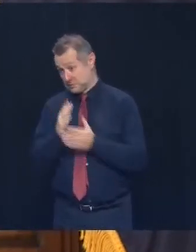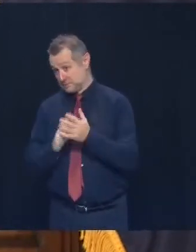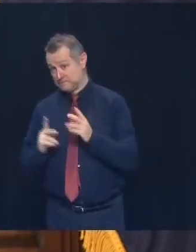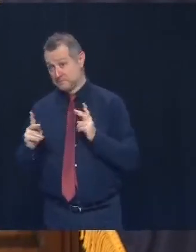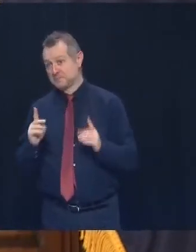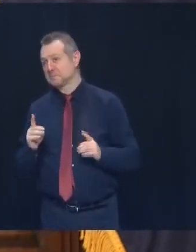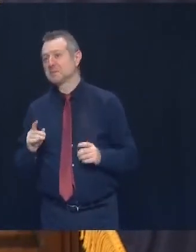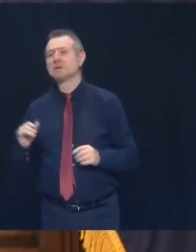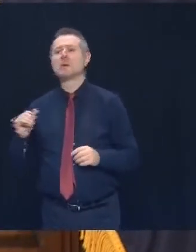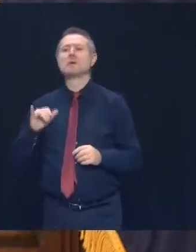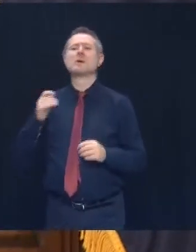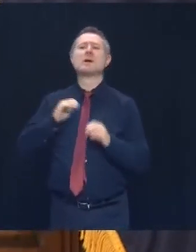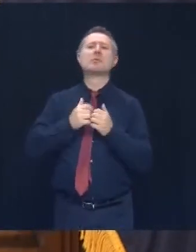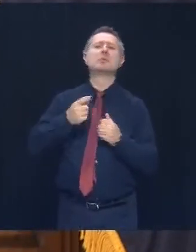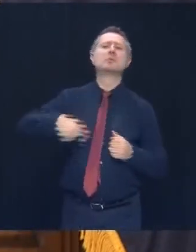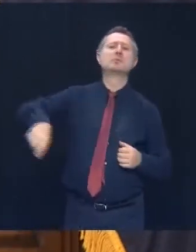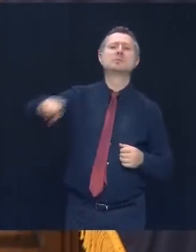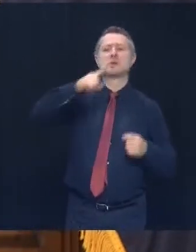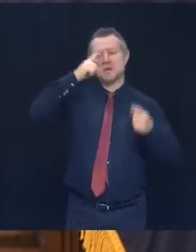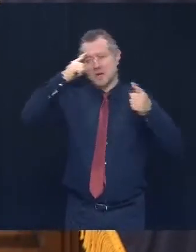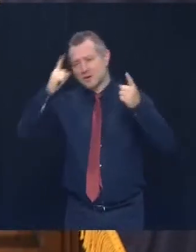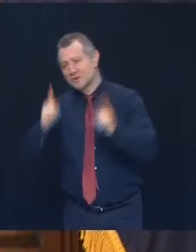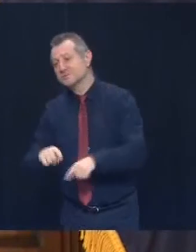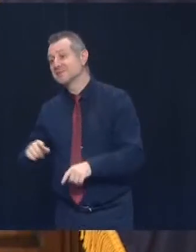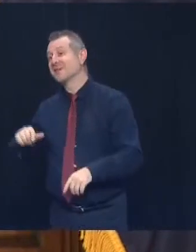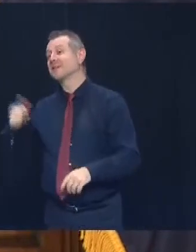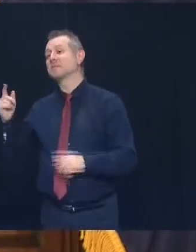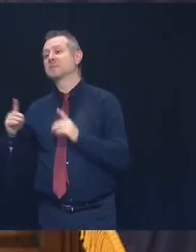agree with people who agree with them?